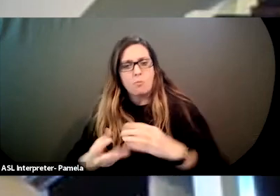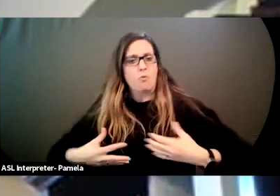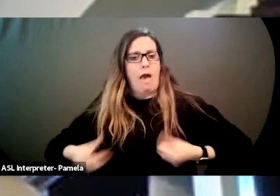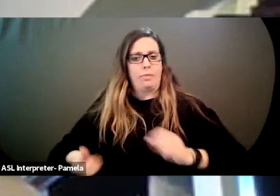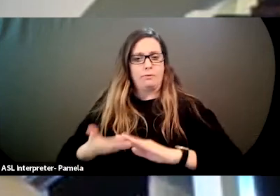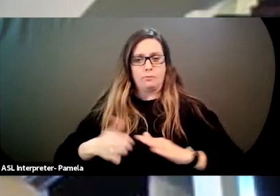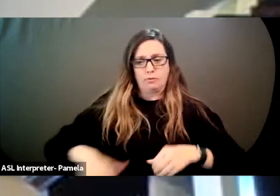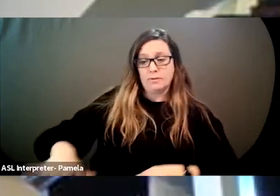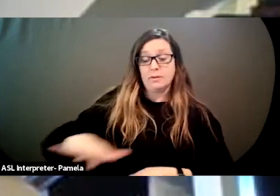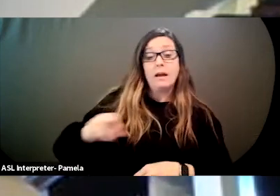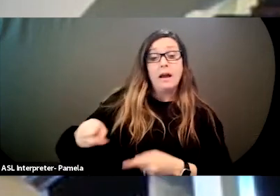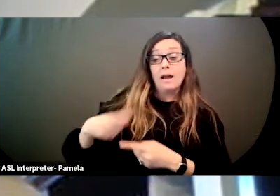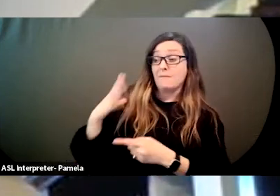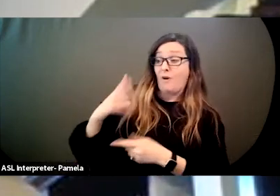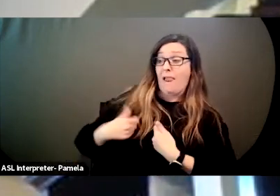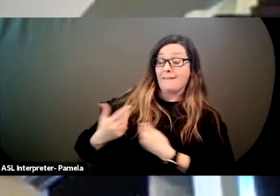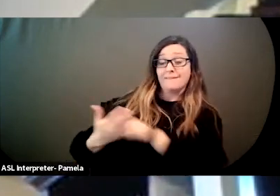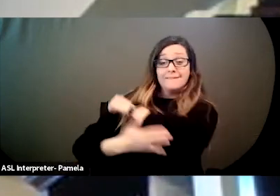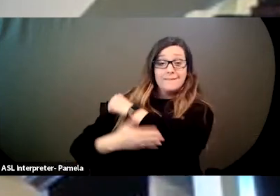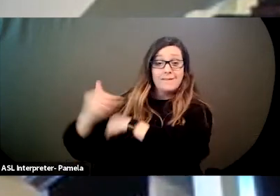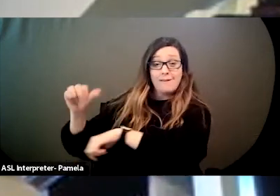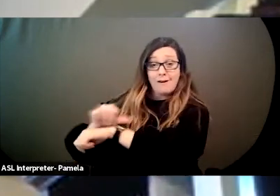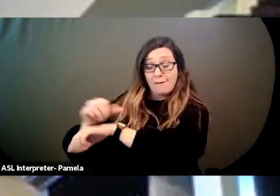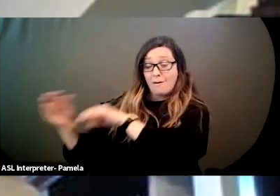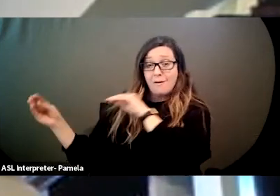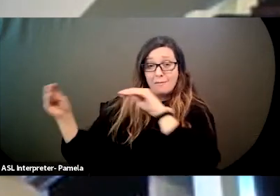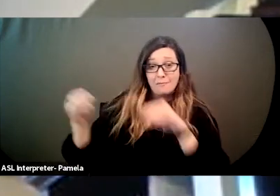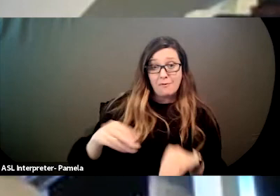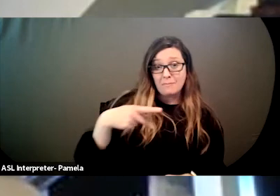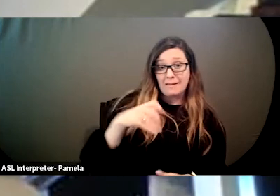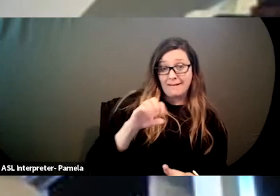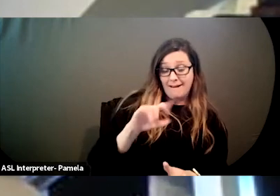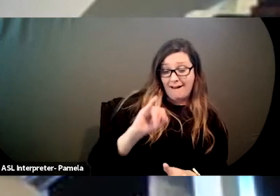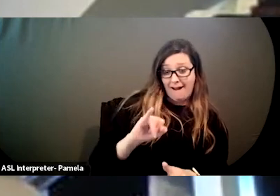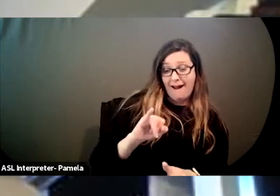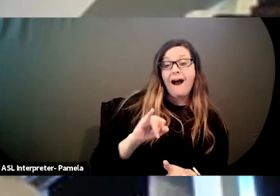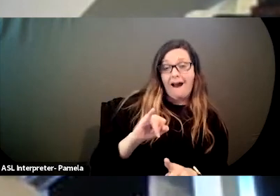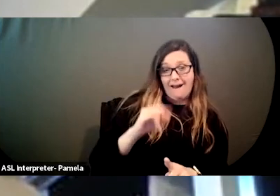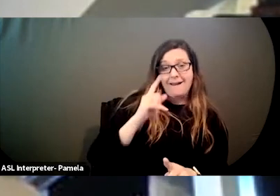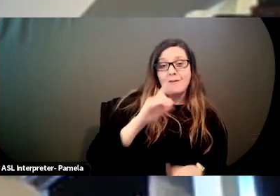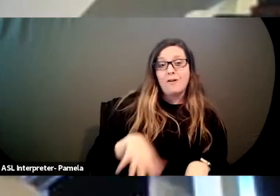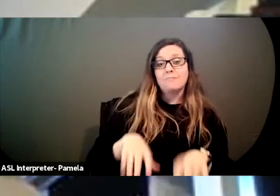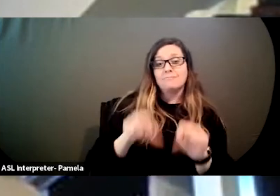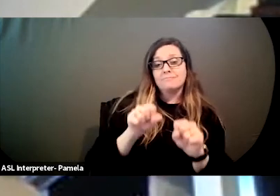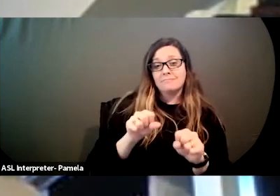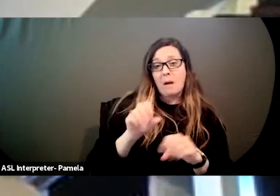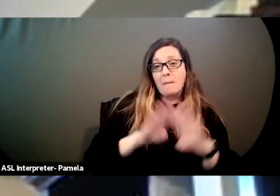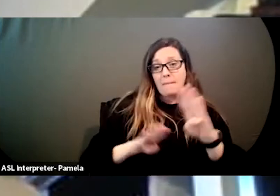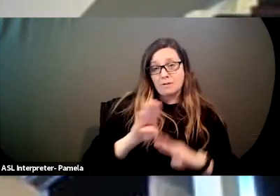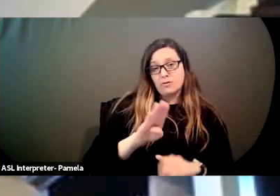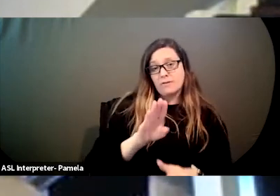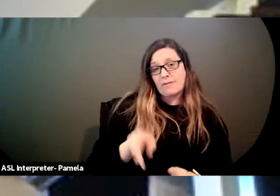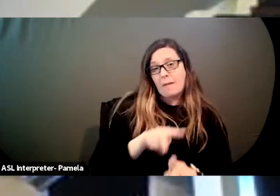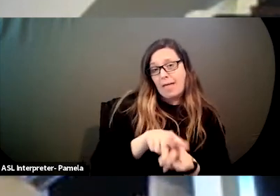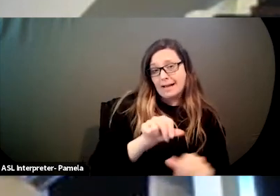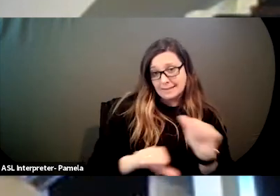rural Alberta to Prince Edward Island to obtain a Bachelor of Applied Science from the University of Prince Edward Island, and then went on to complete a Master